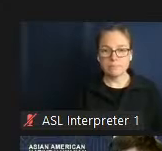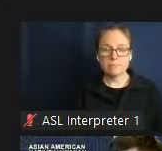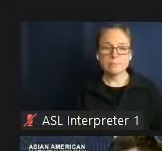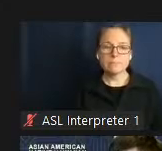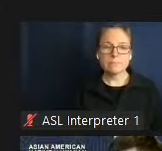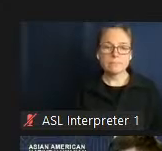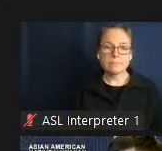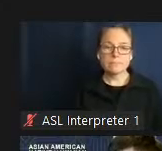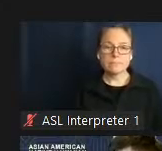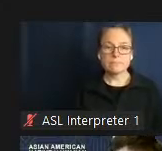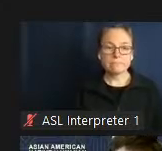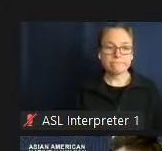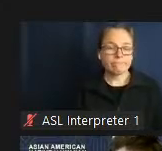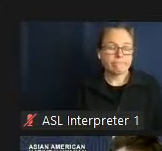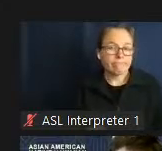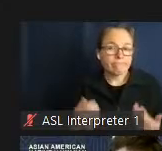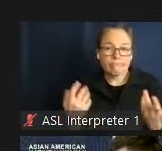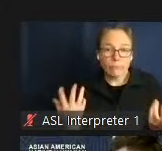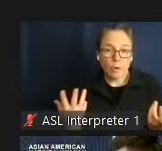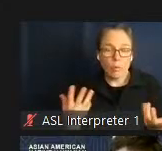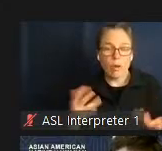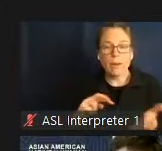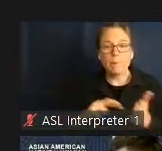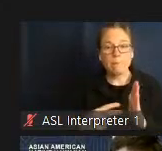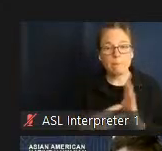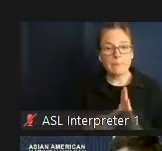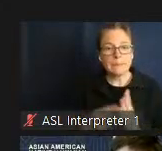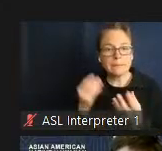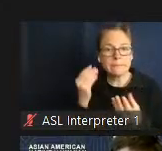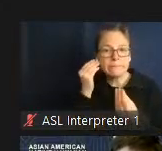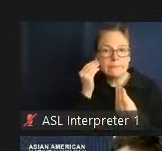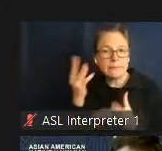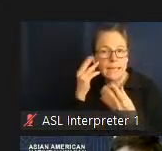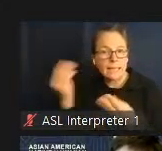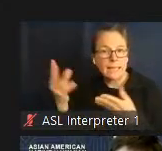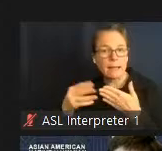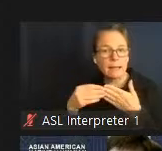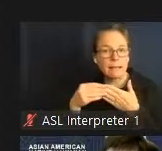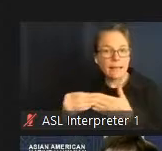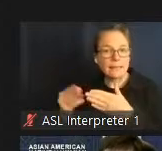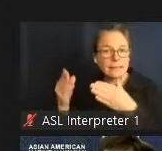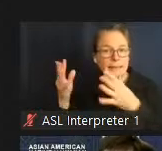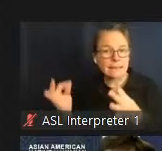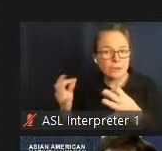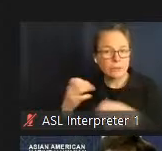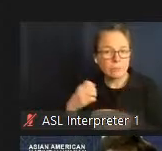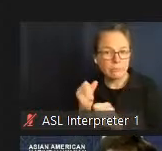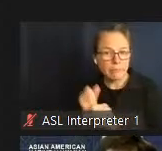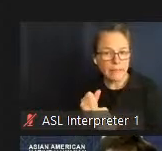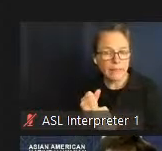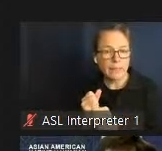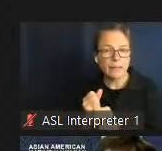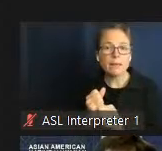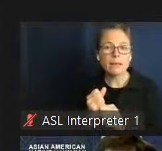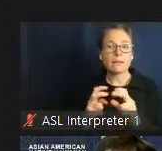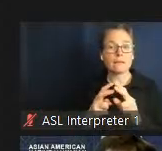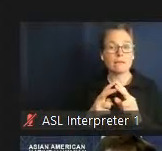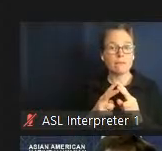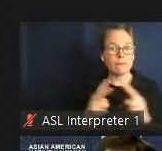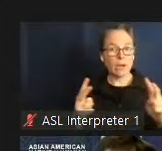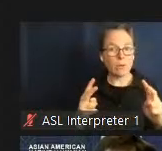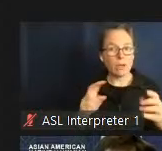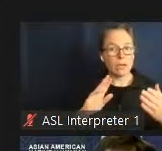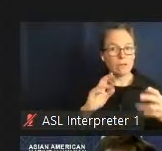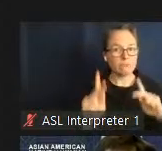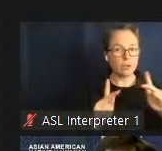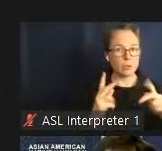tool include data-driven decision-making, significant community engagement, which was referenced